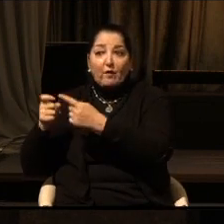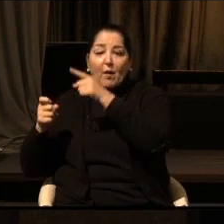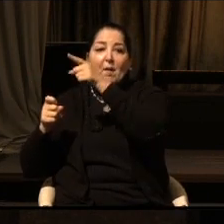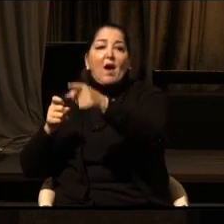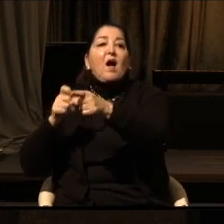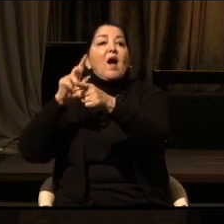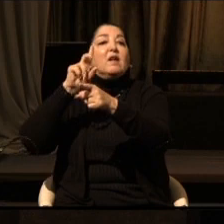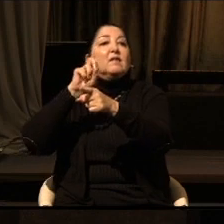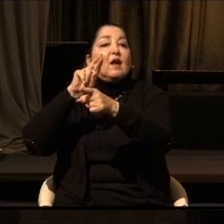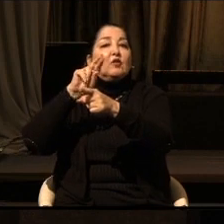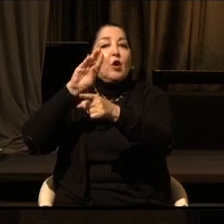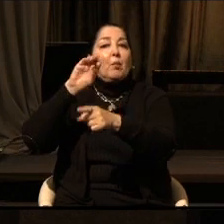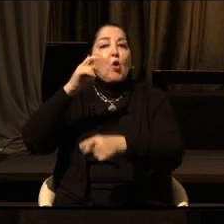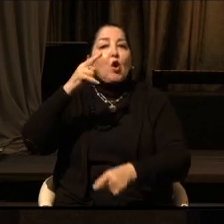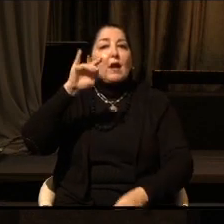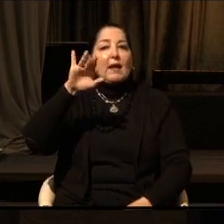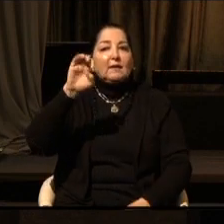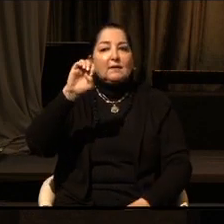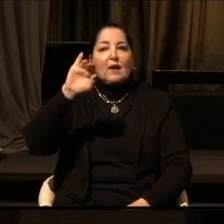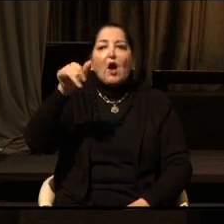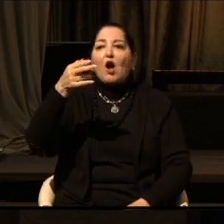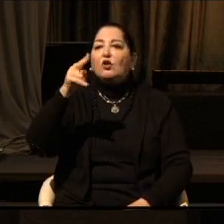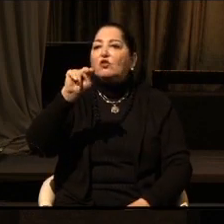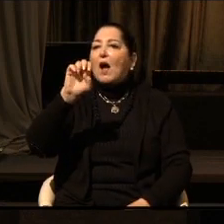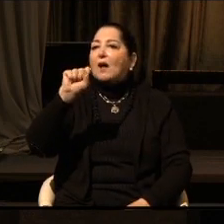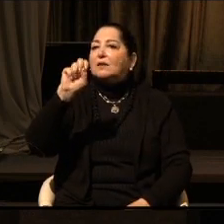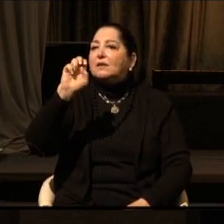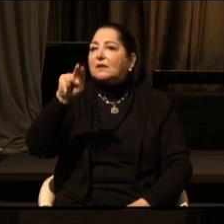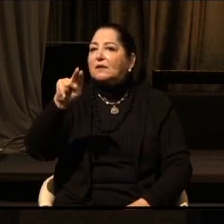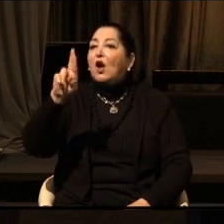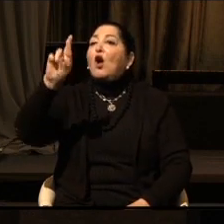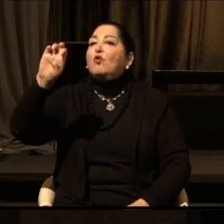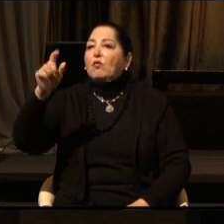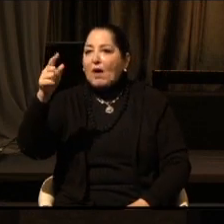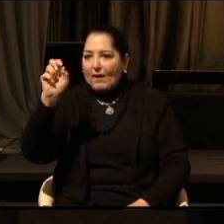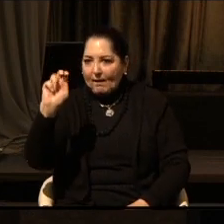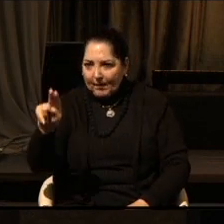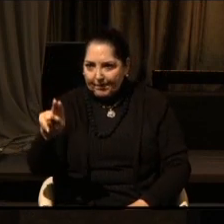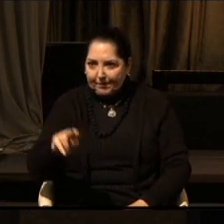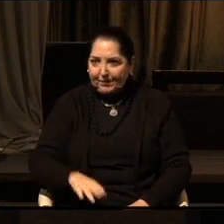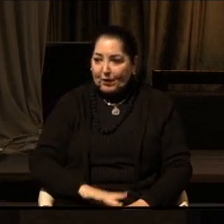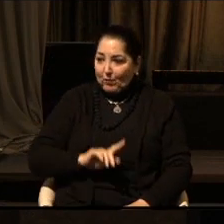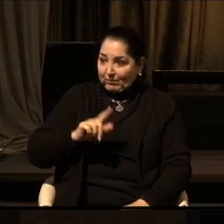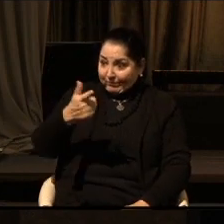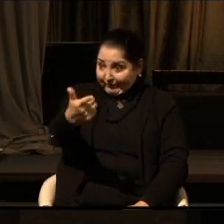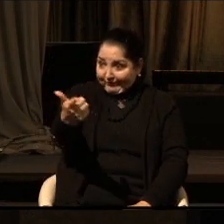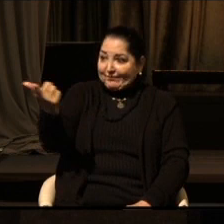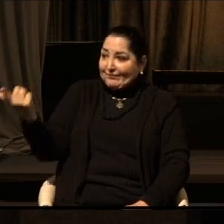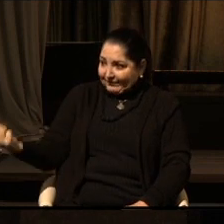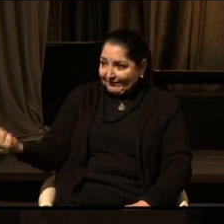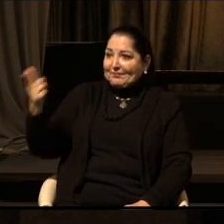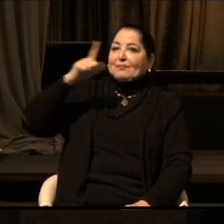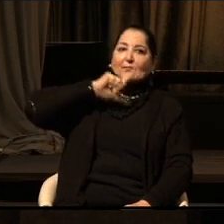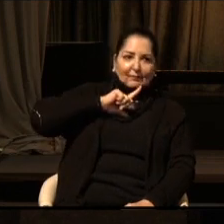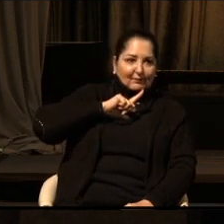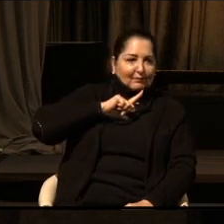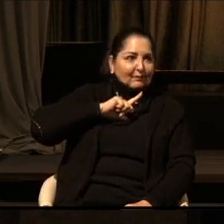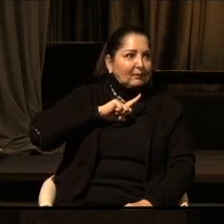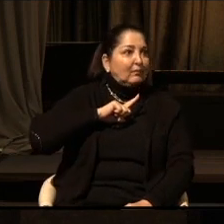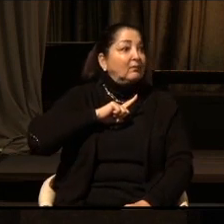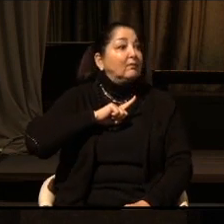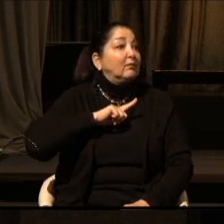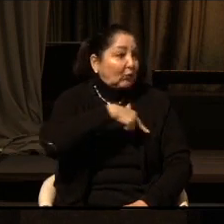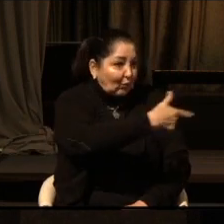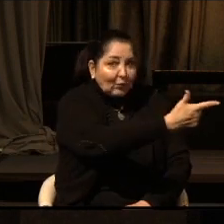Raymond. Now, what is really beautiful about this song is that, as Dr. Reagan puts